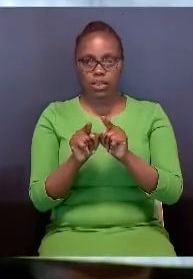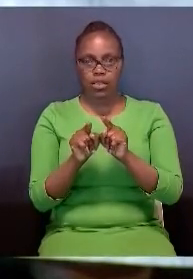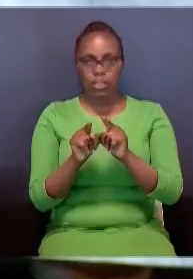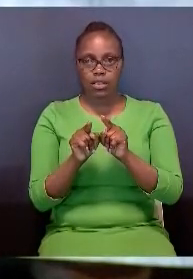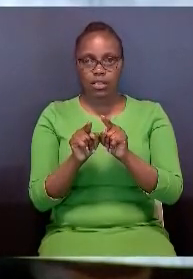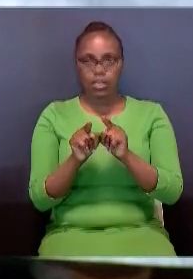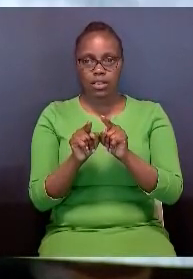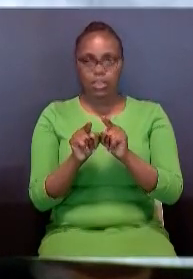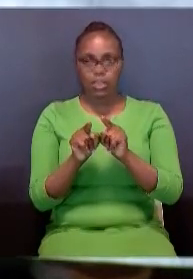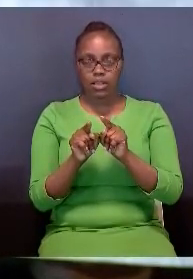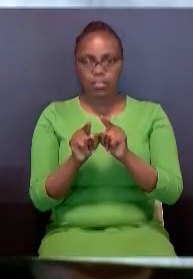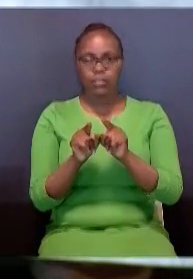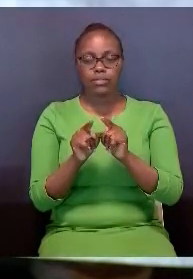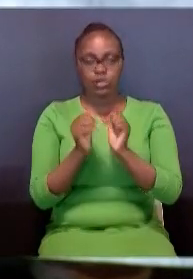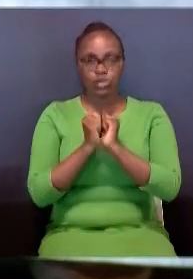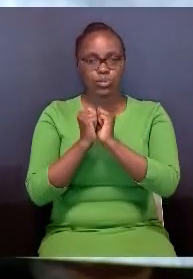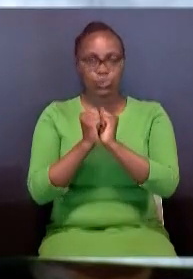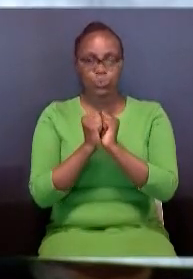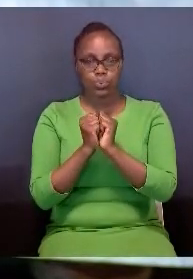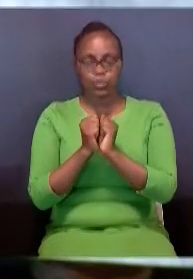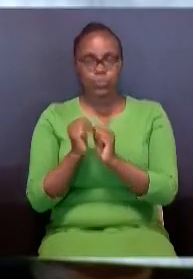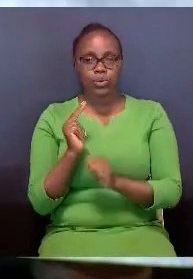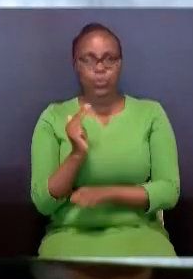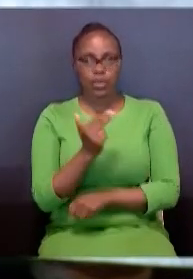for being with us.